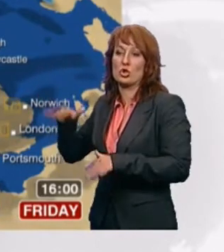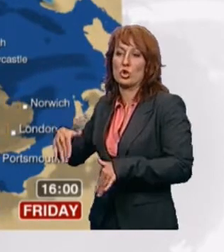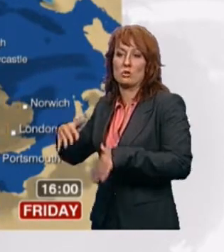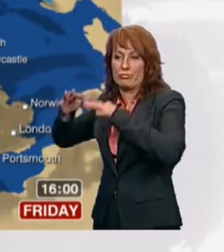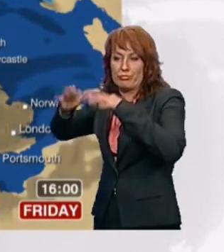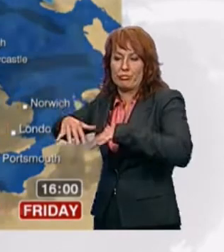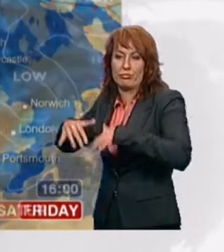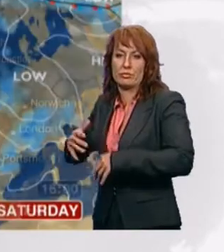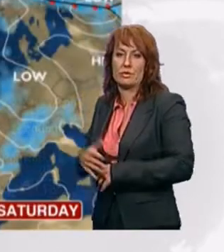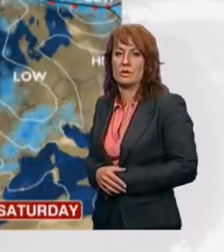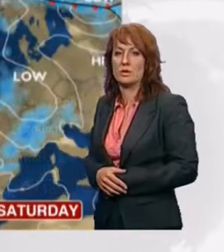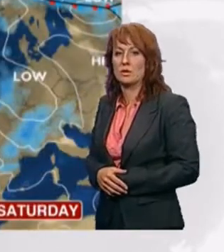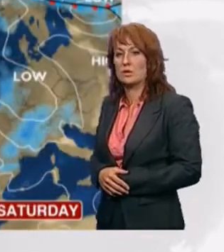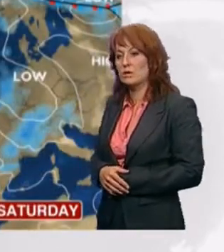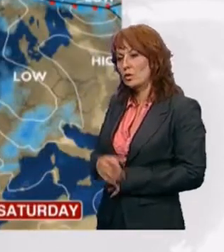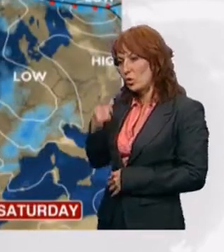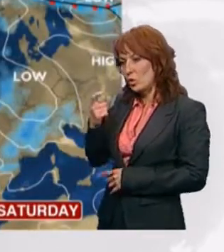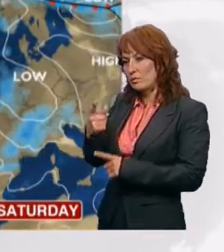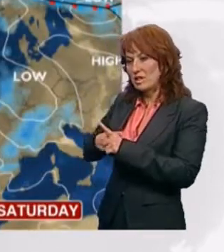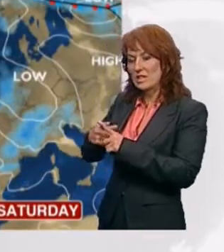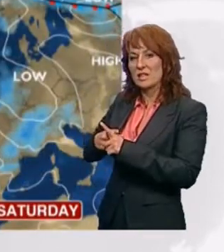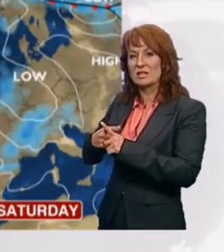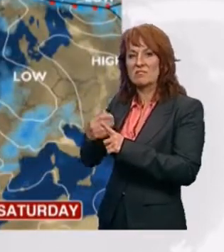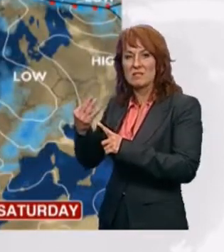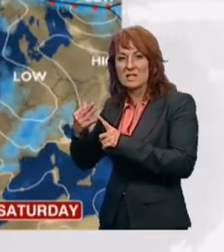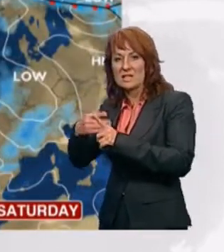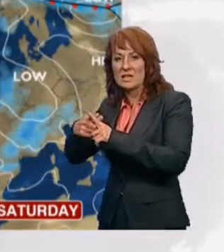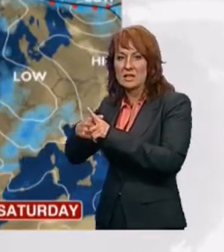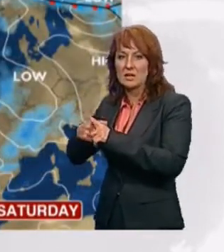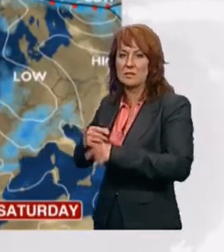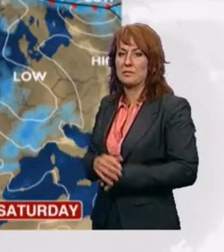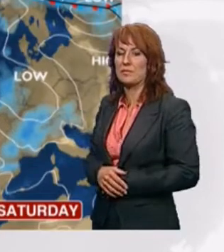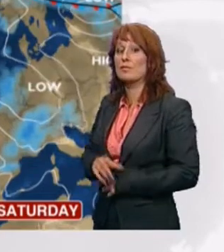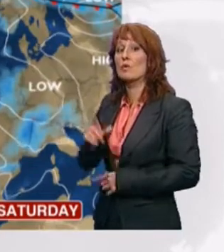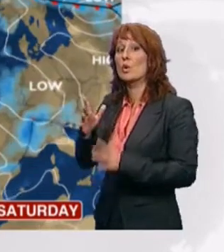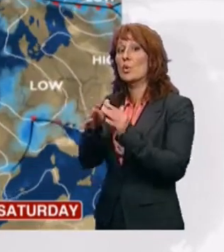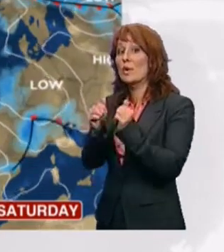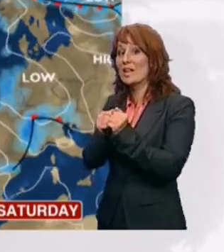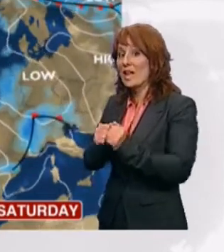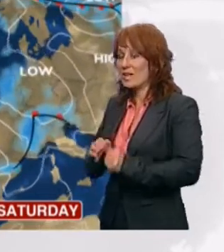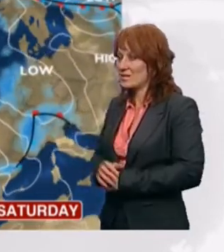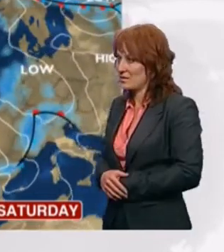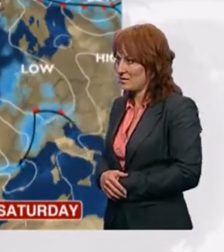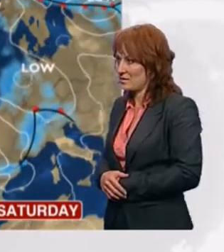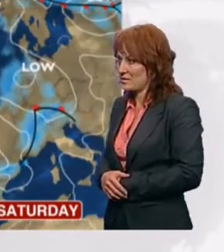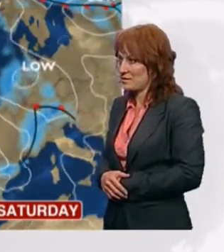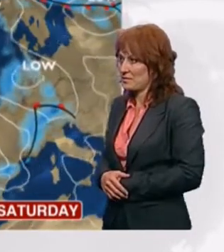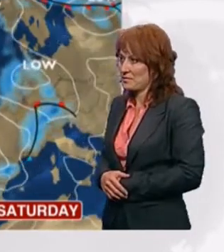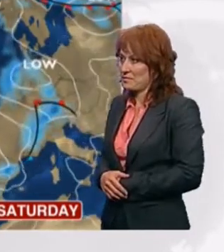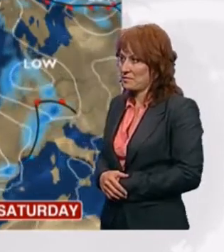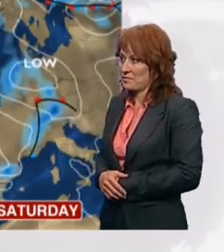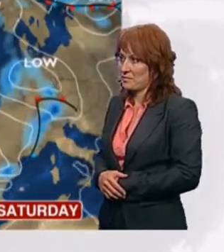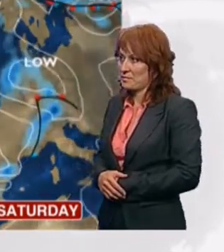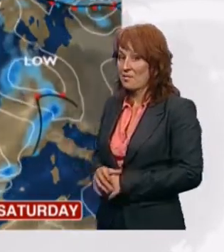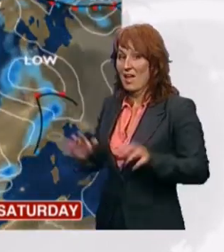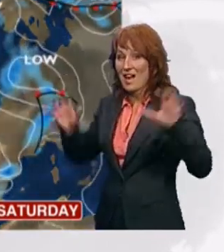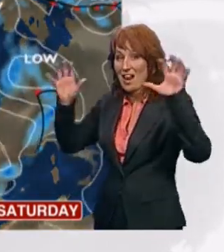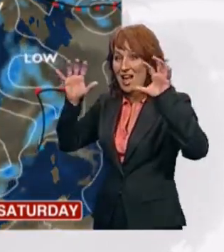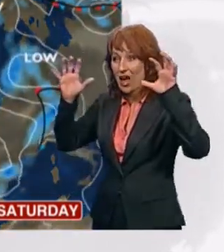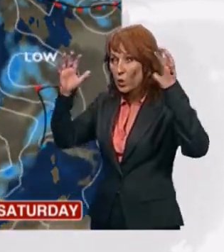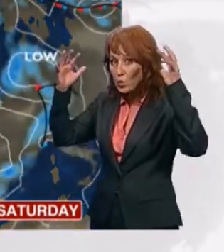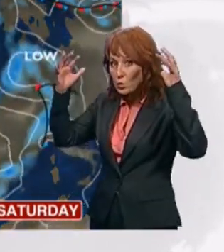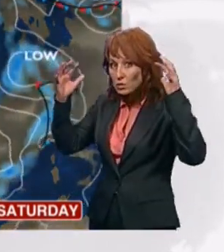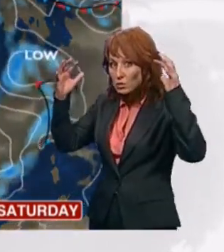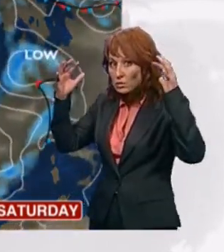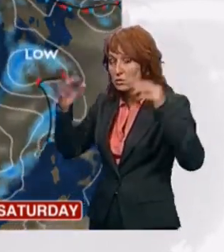temperatures rooted into the mid-teens, feeling cooler under the showers. Now, what about the weekend? Well, the big picture tells a story. Low pressure close by, giving